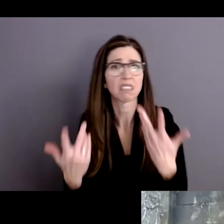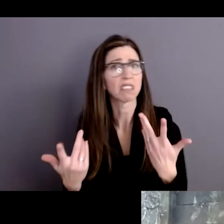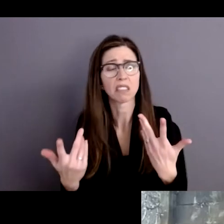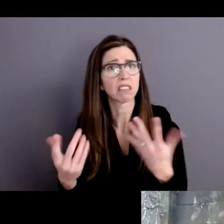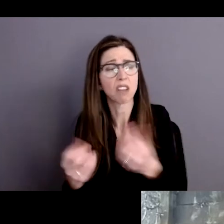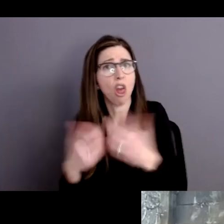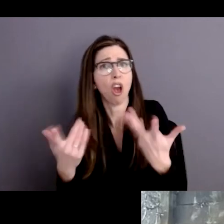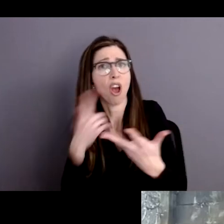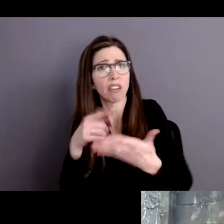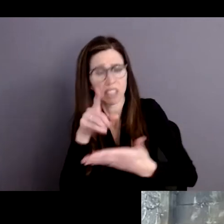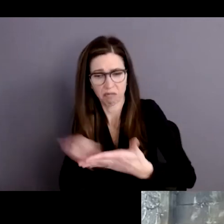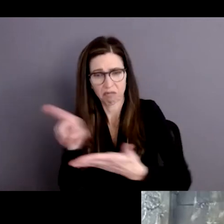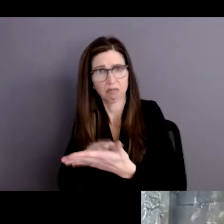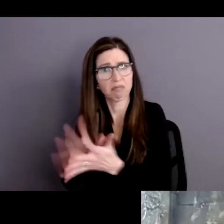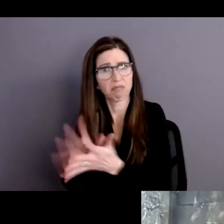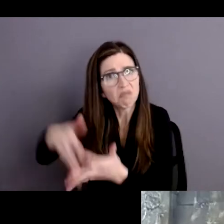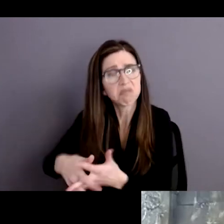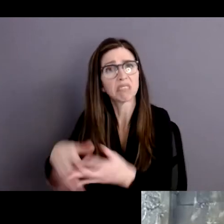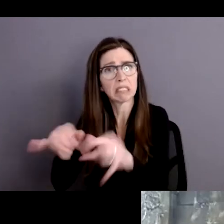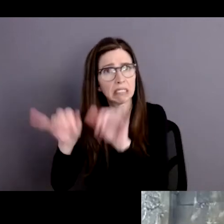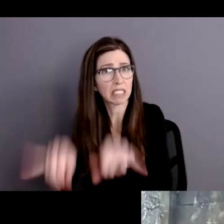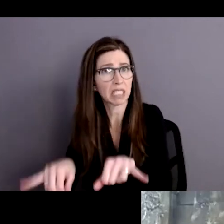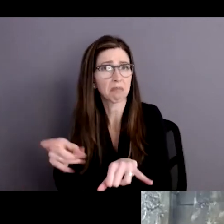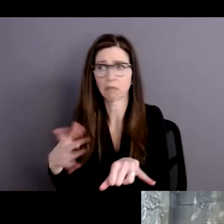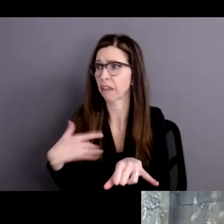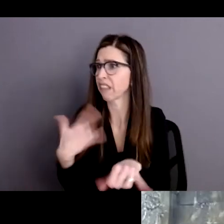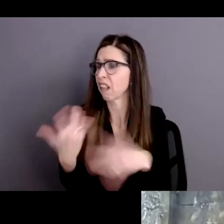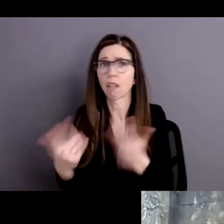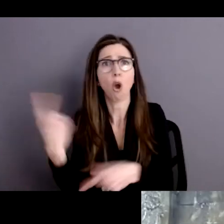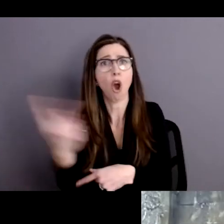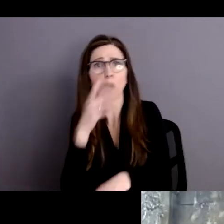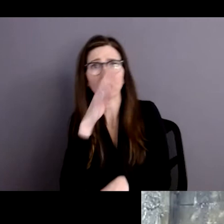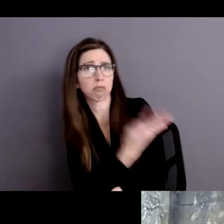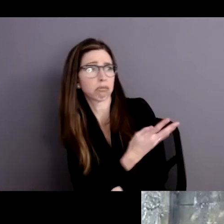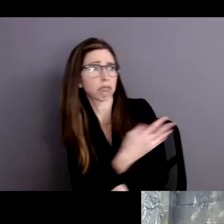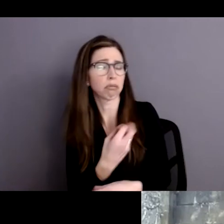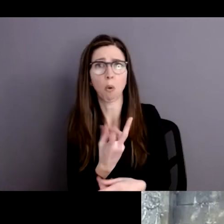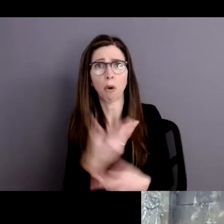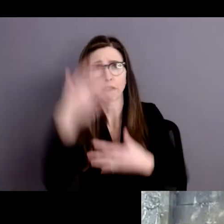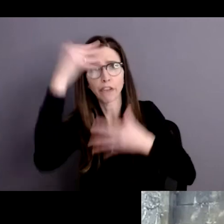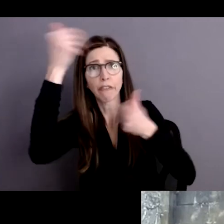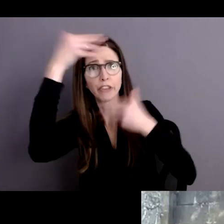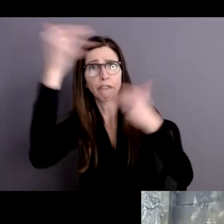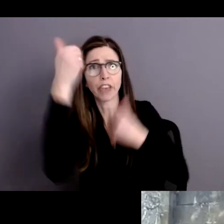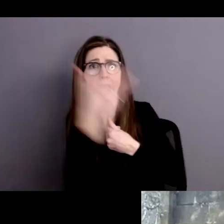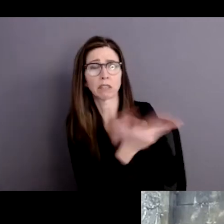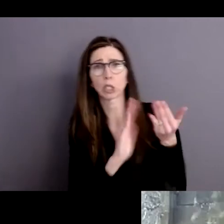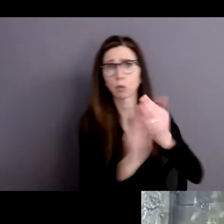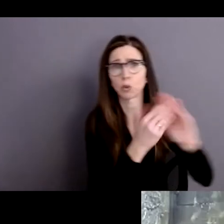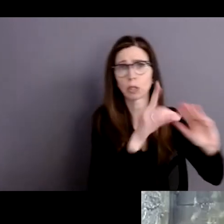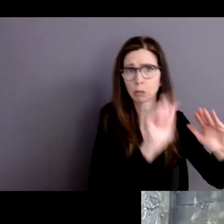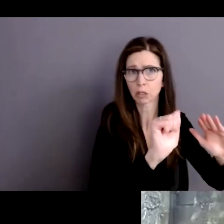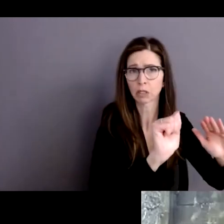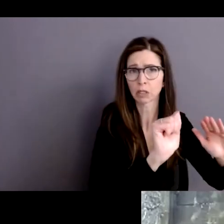never been shy about leaving us behind or sweeping us under the rug. And this time it's no different, which is